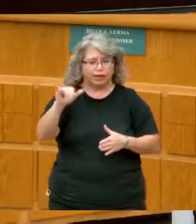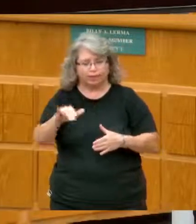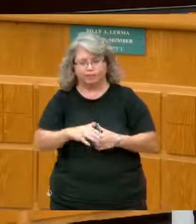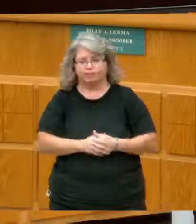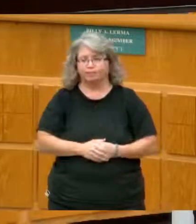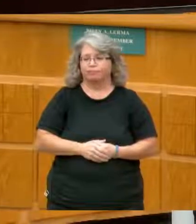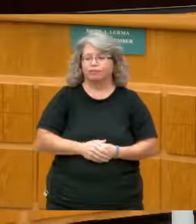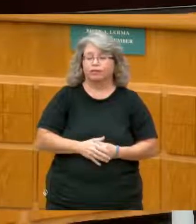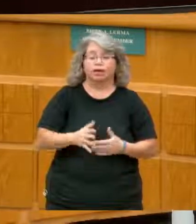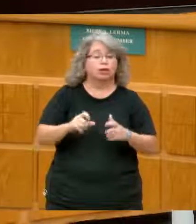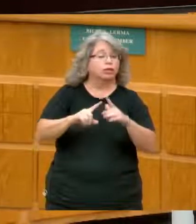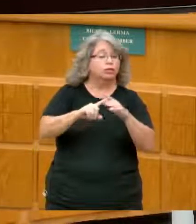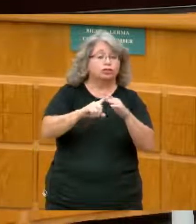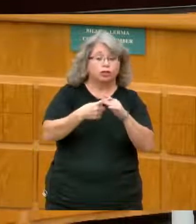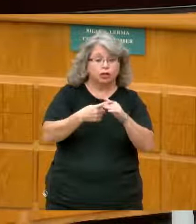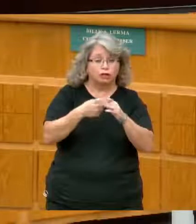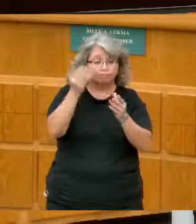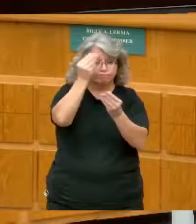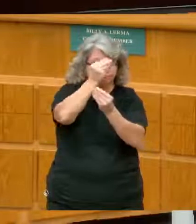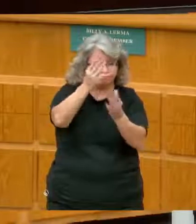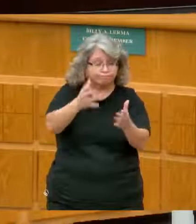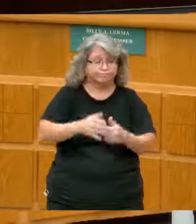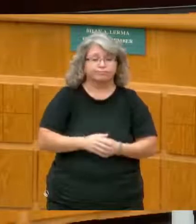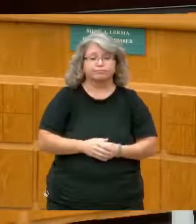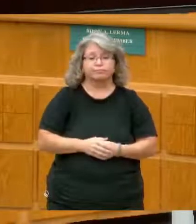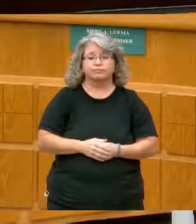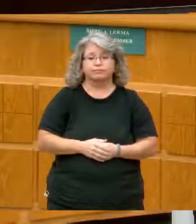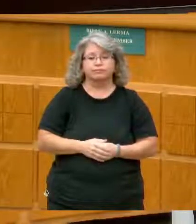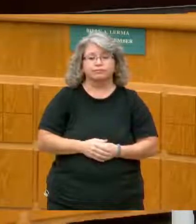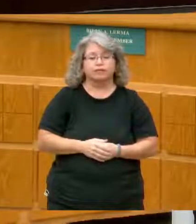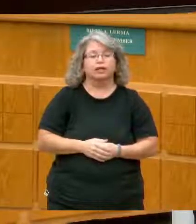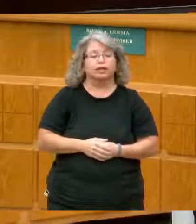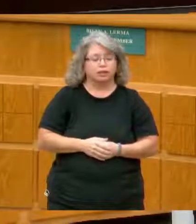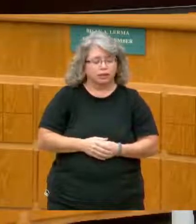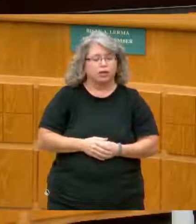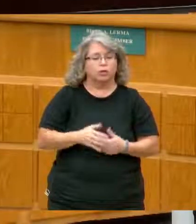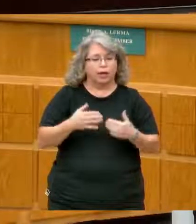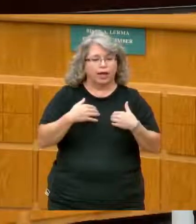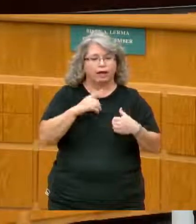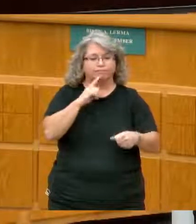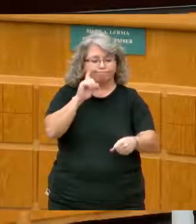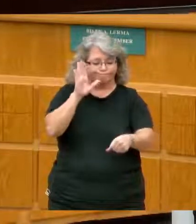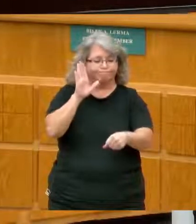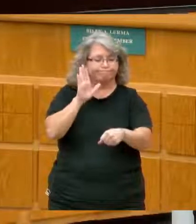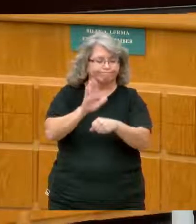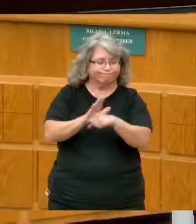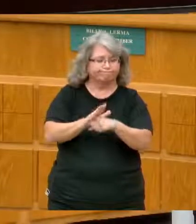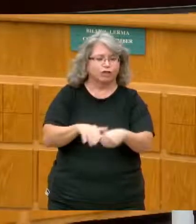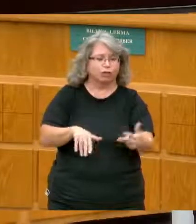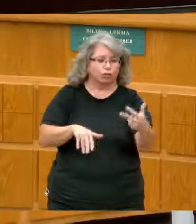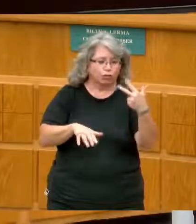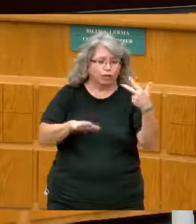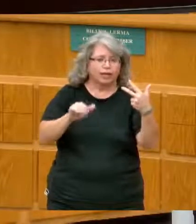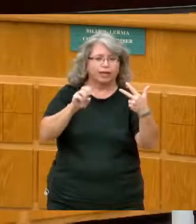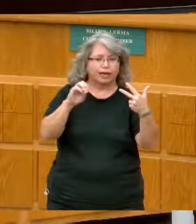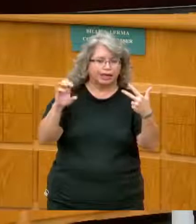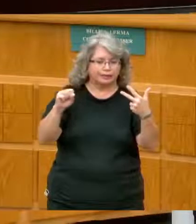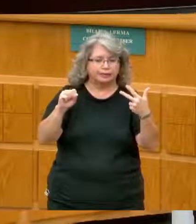by telling you that we do have confirmation of 3 cases of the Omicron variant,